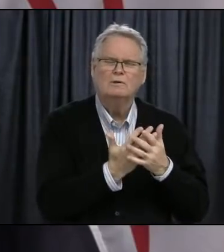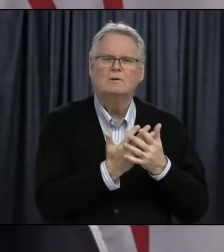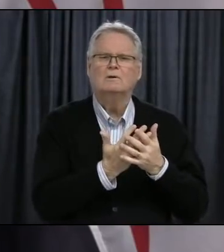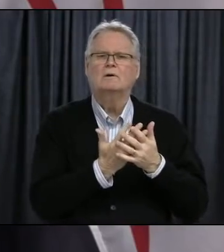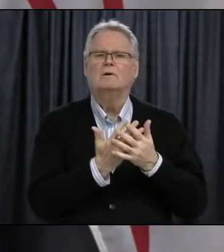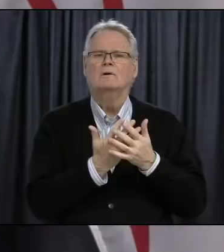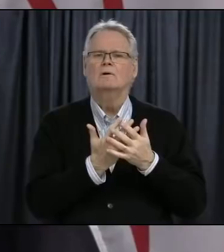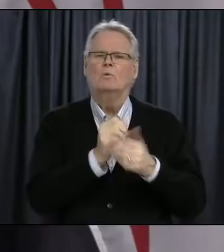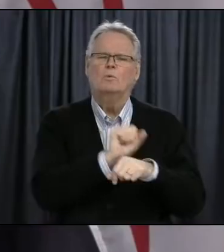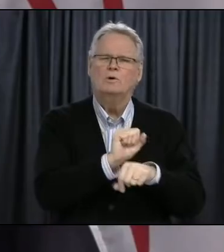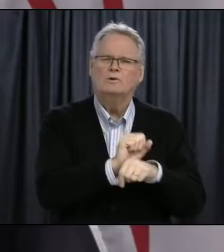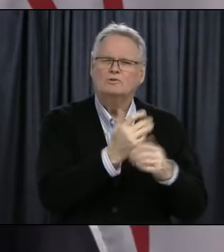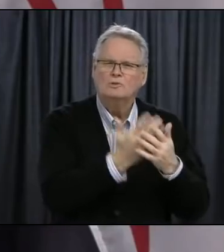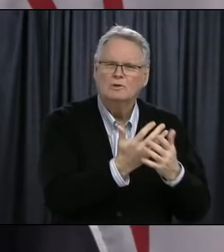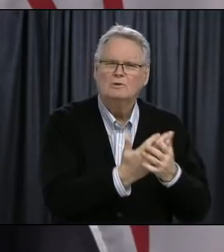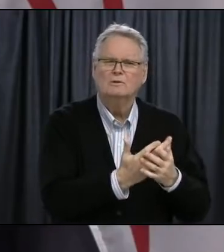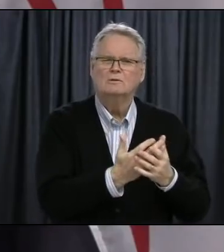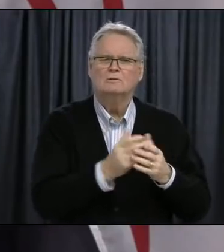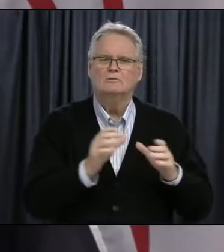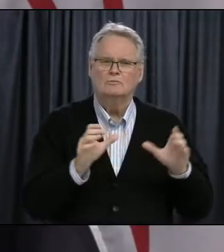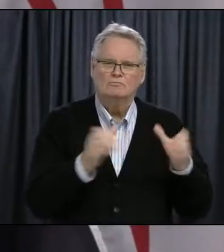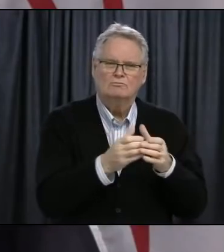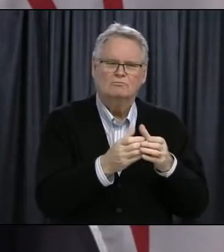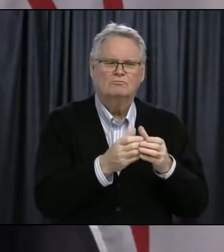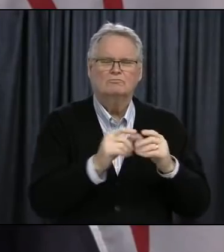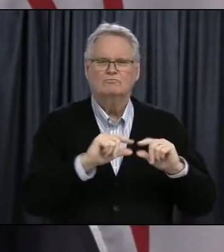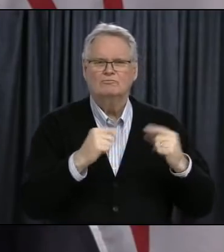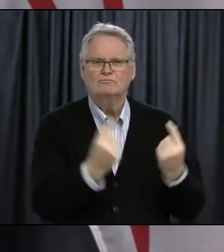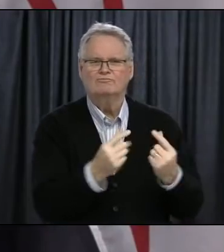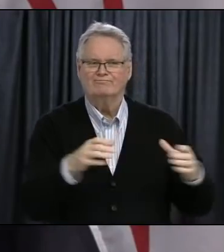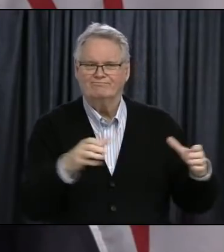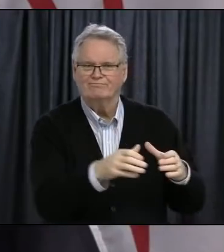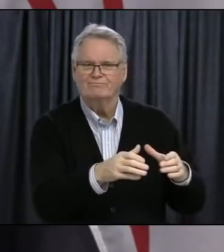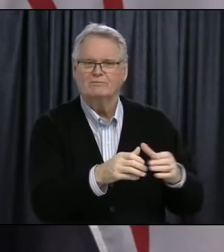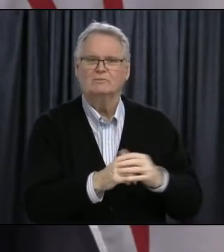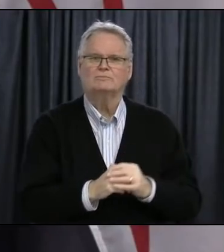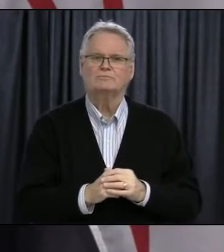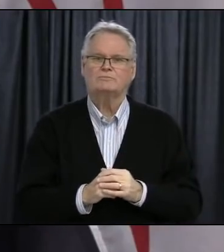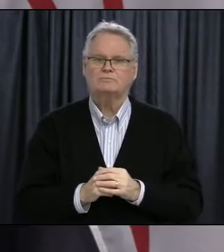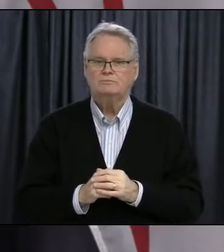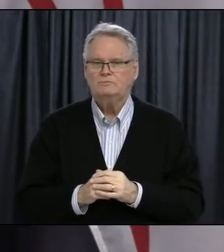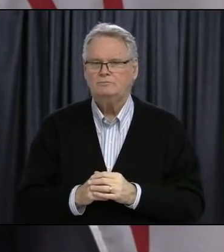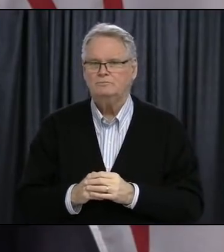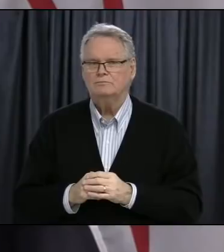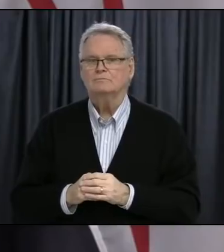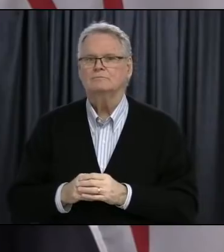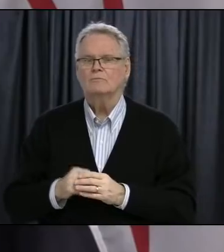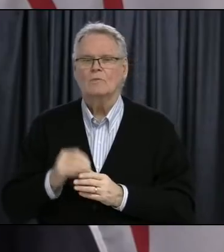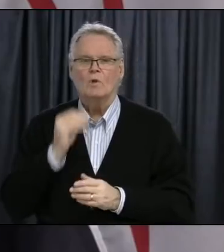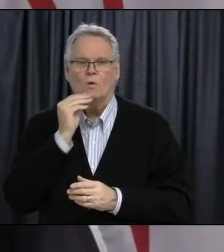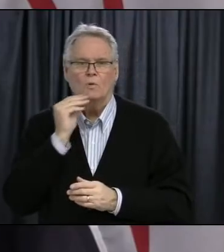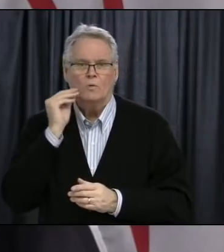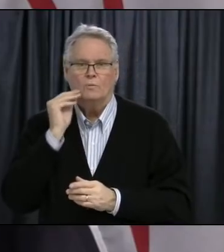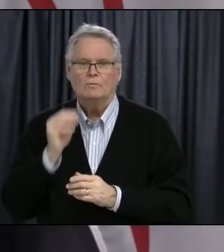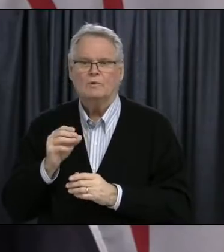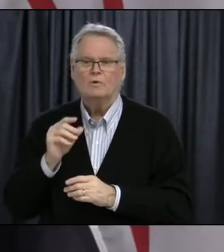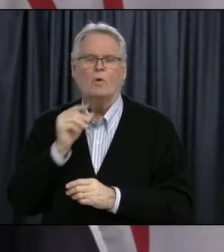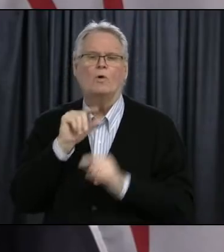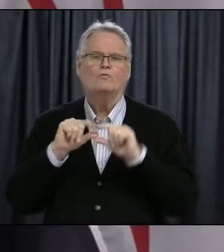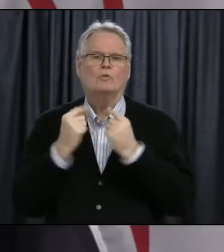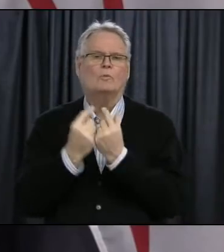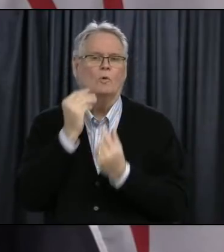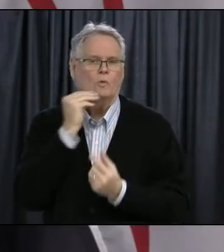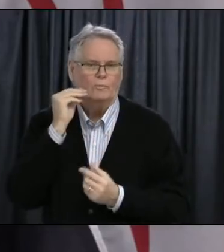both public and private, who may have direct contact with patients. First responders, including career and volunteer firefighters,